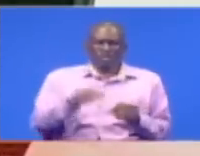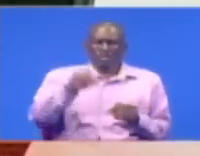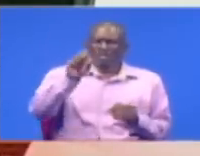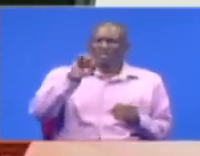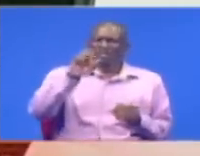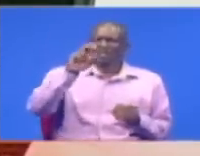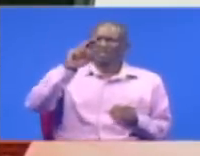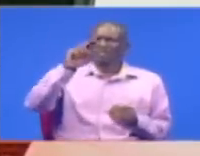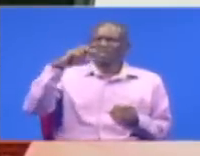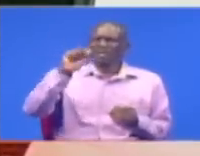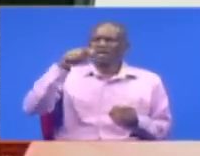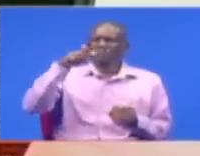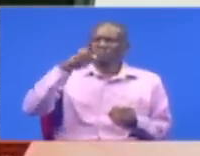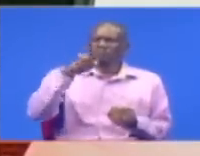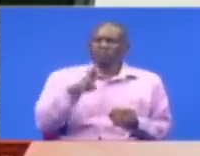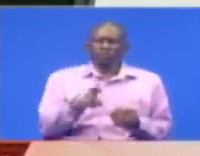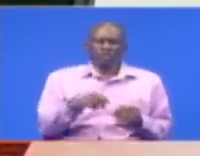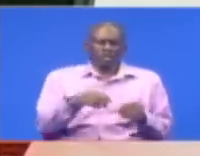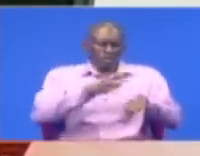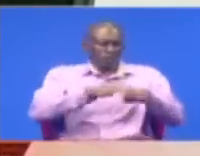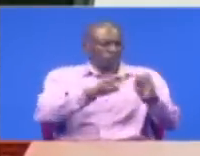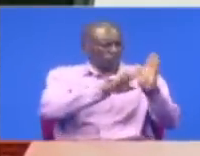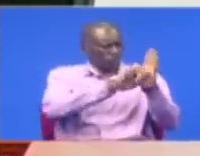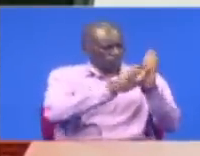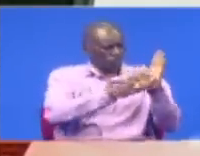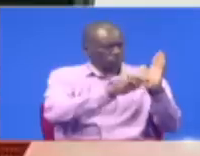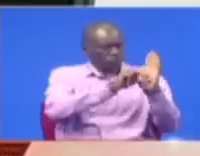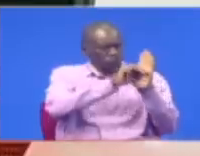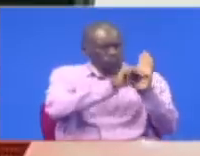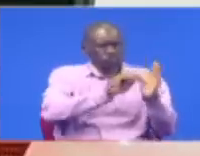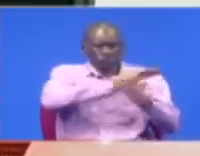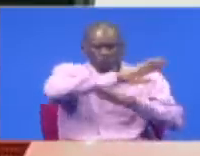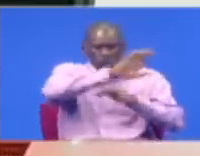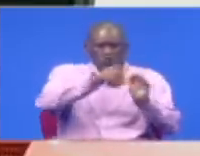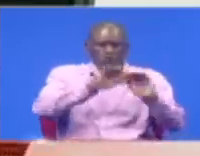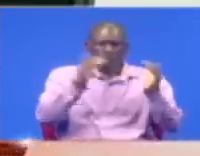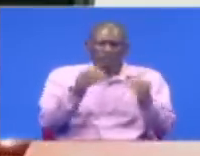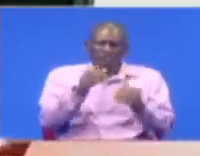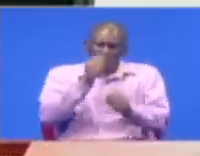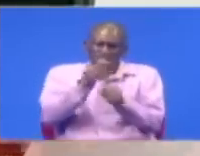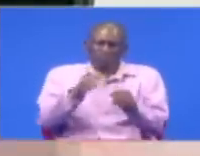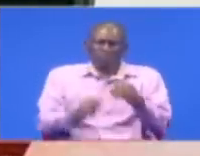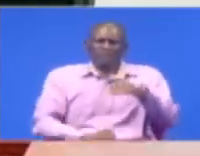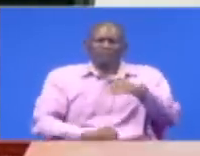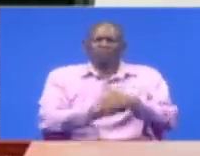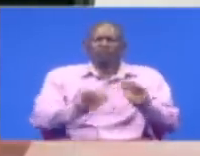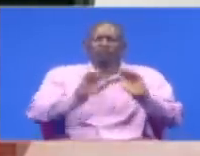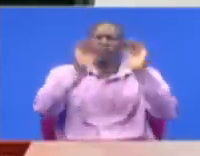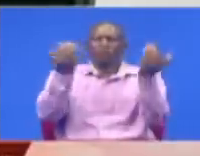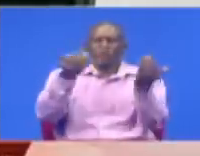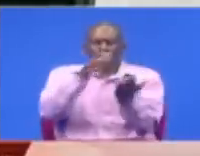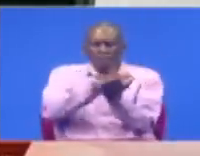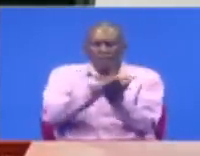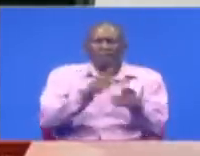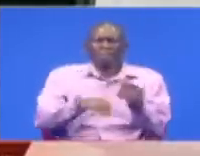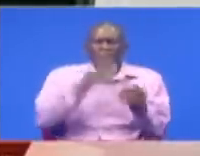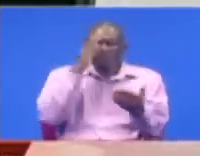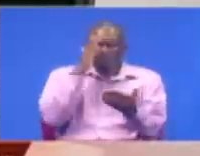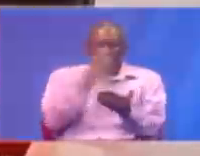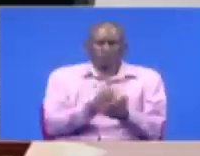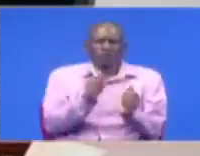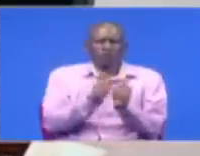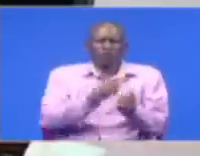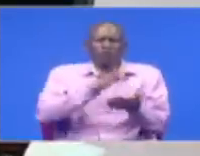cited all over the world. They did this with some assistance from the World Bank, but I do believe, with or without